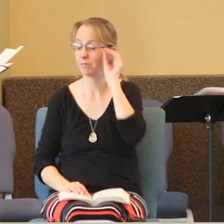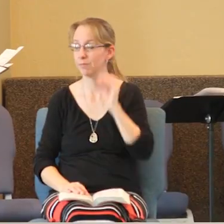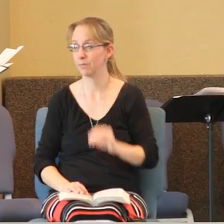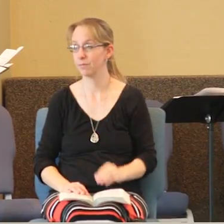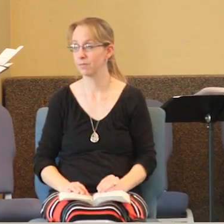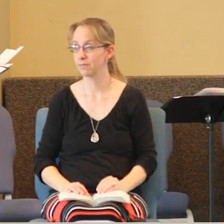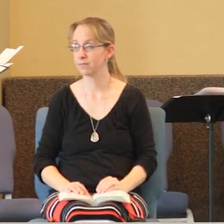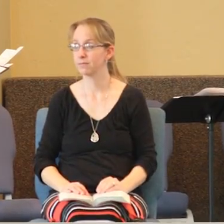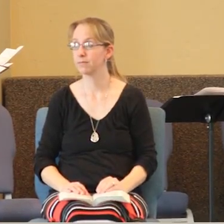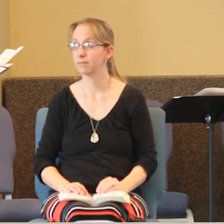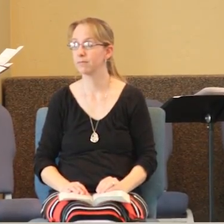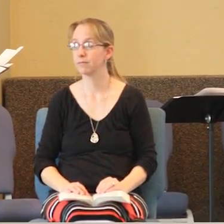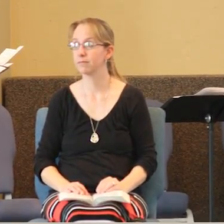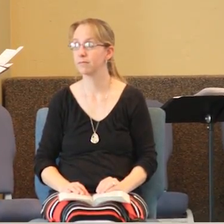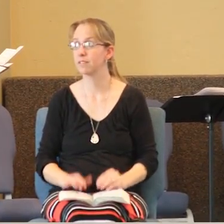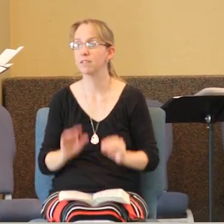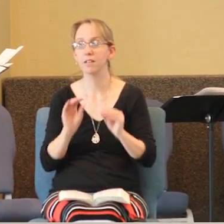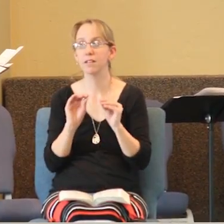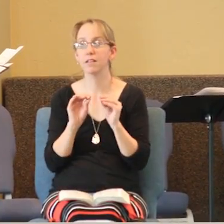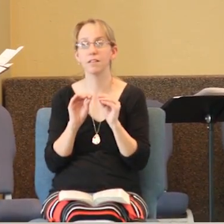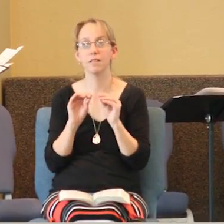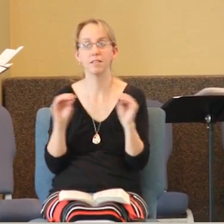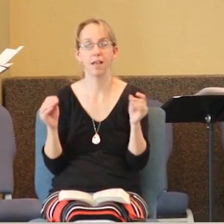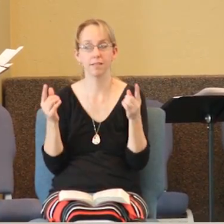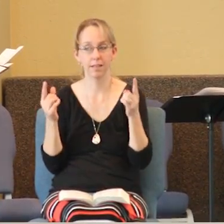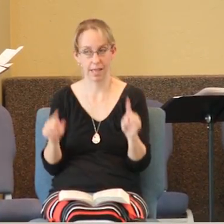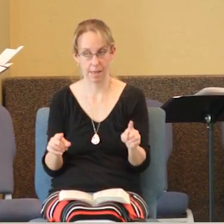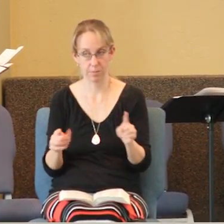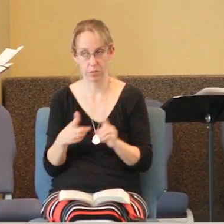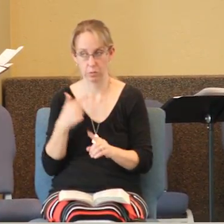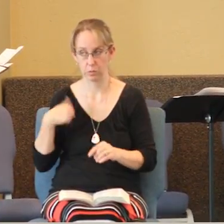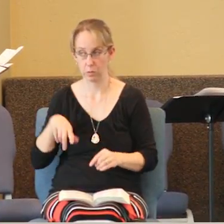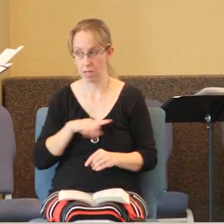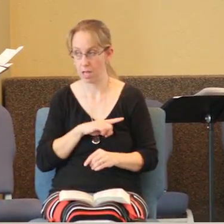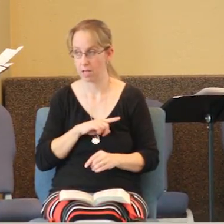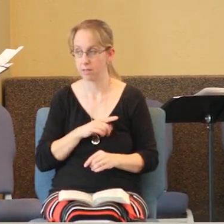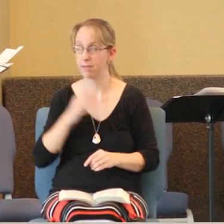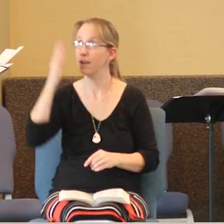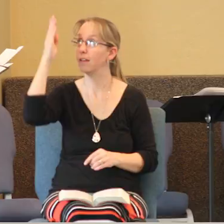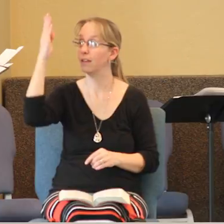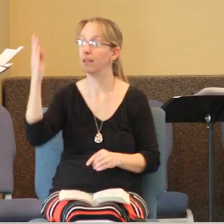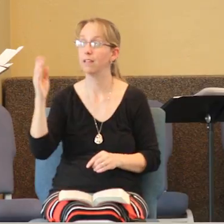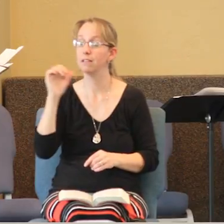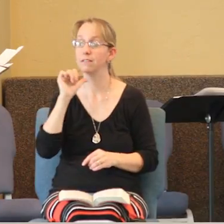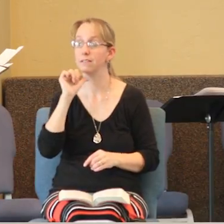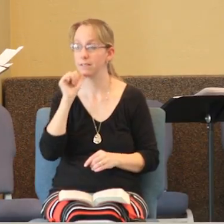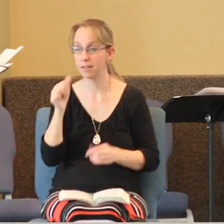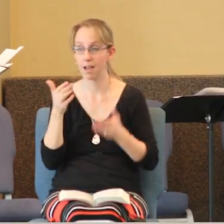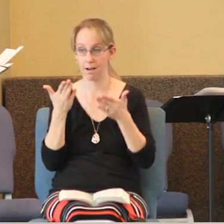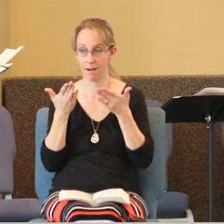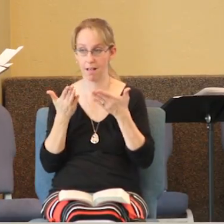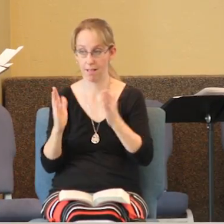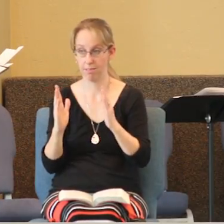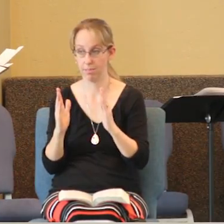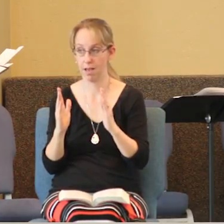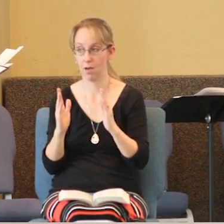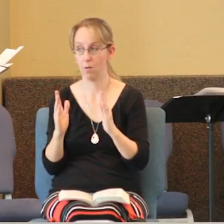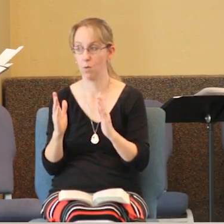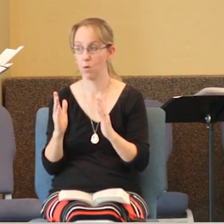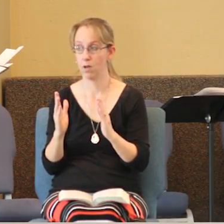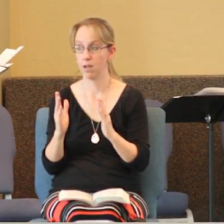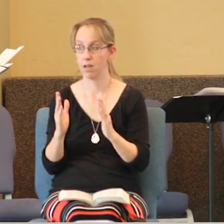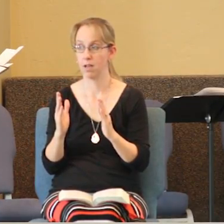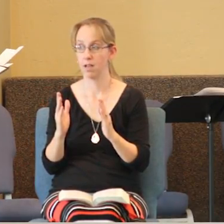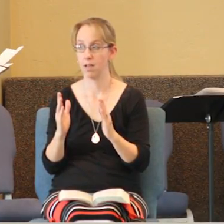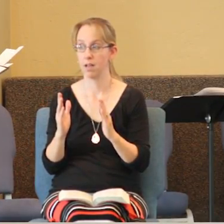Nothing befalls any one of us that He doesn't allow. That He's not aware of. You know,